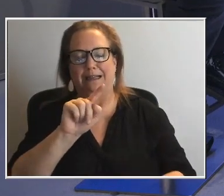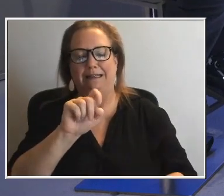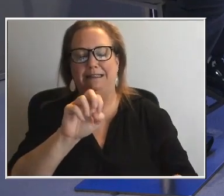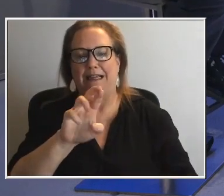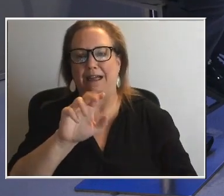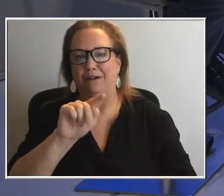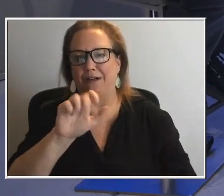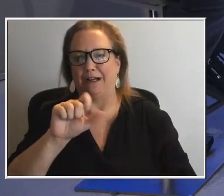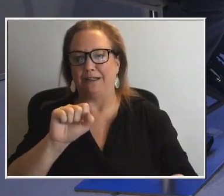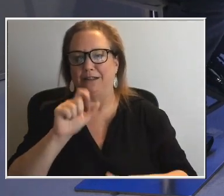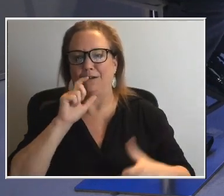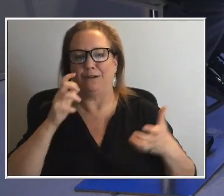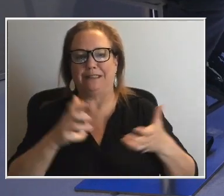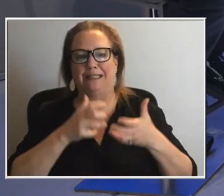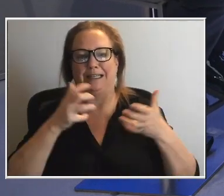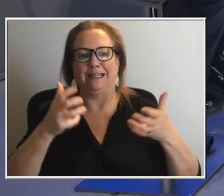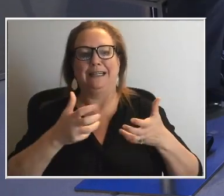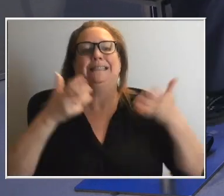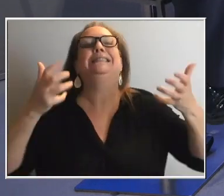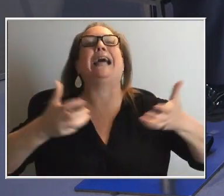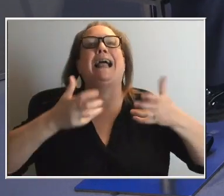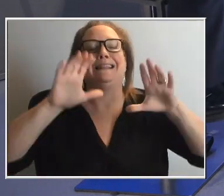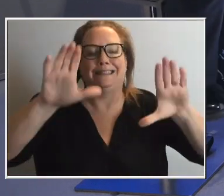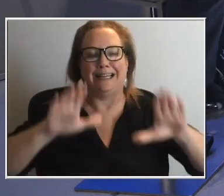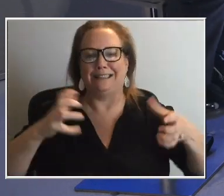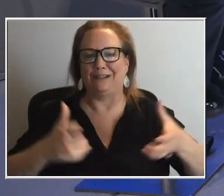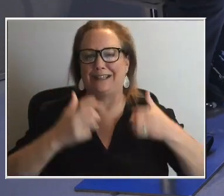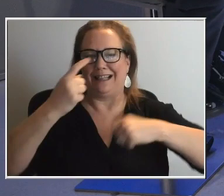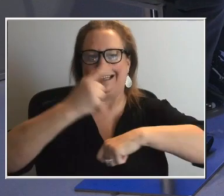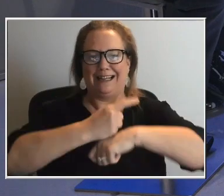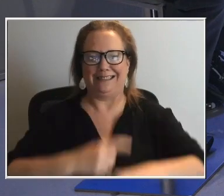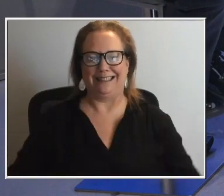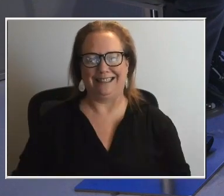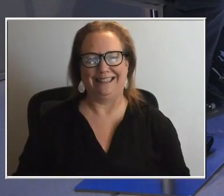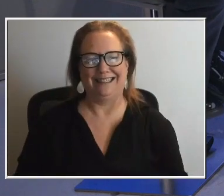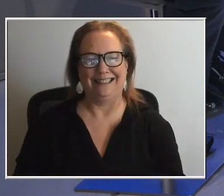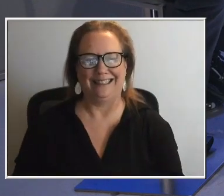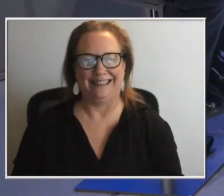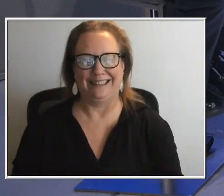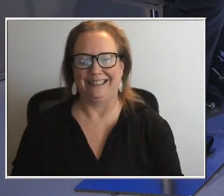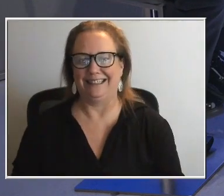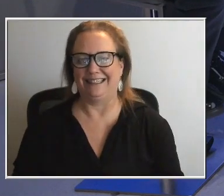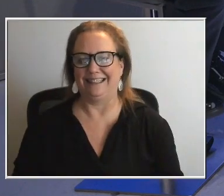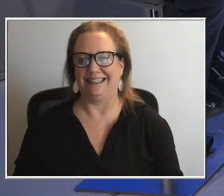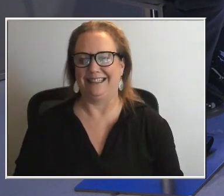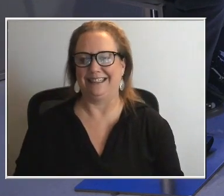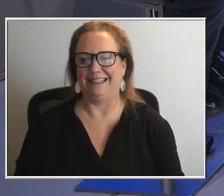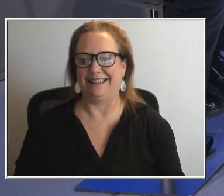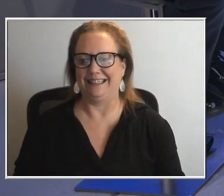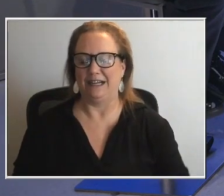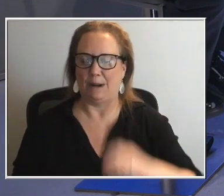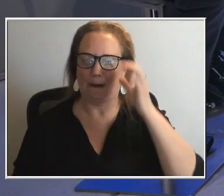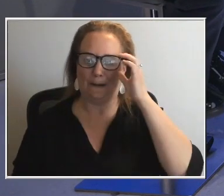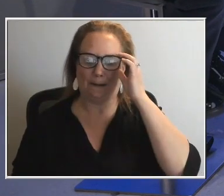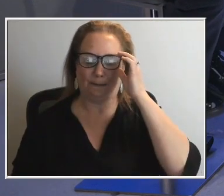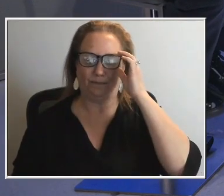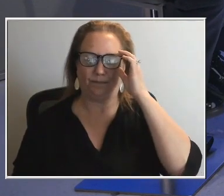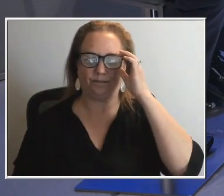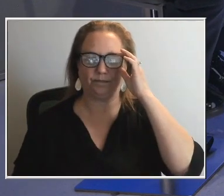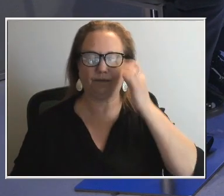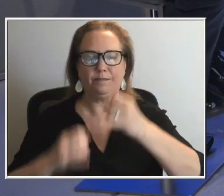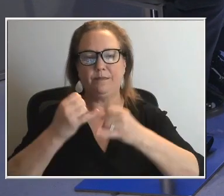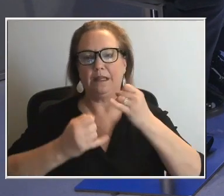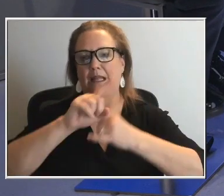doing a lot of salads? Some days. Okay. You got to clean out the system. Okay, sometimes you do it healthy. Yeah. Last question.